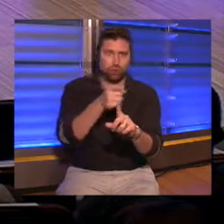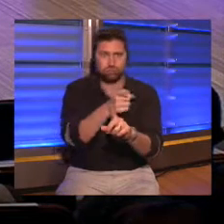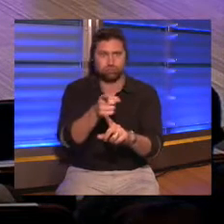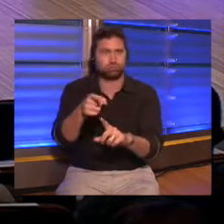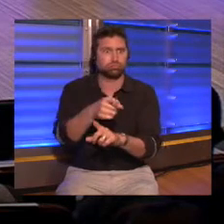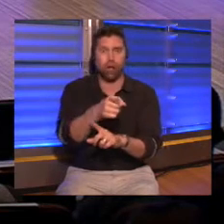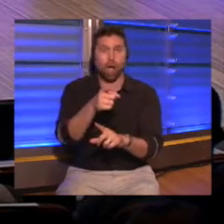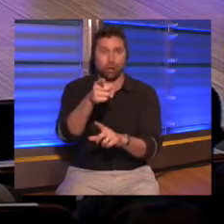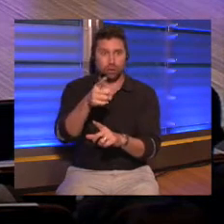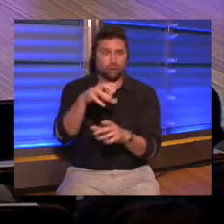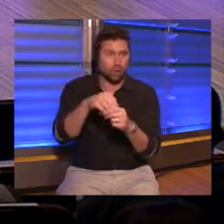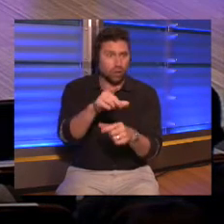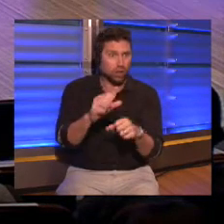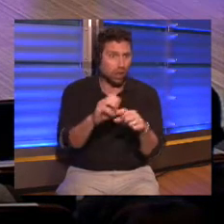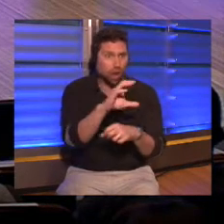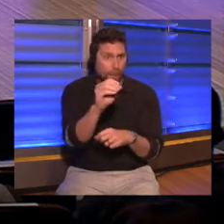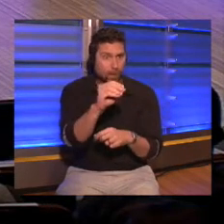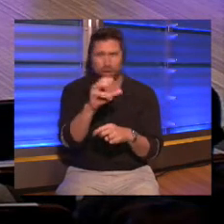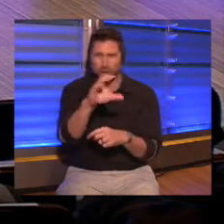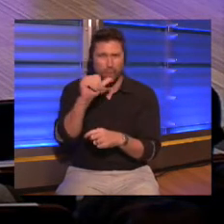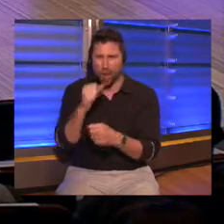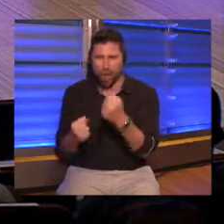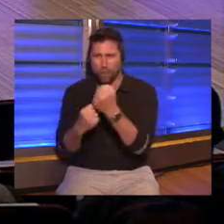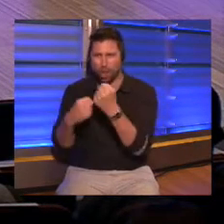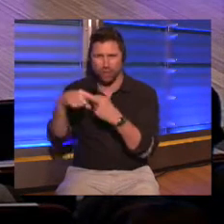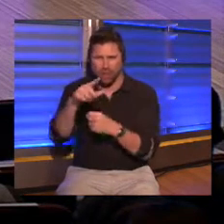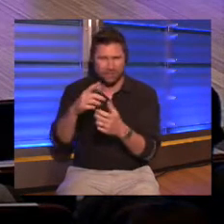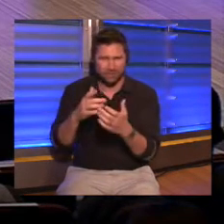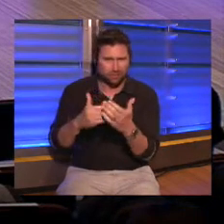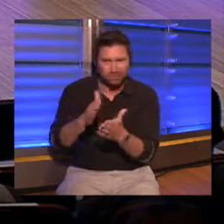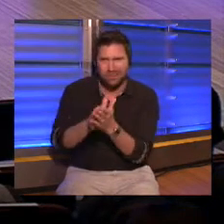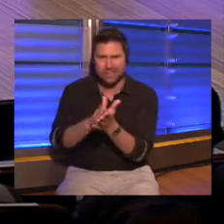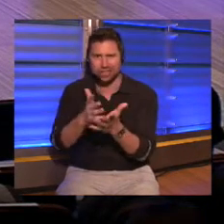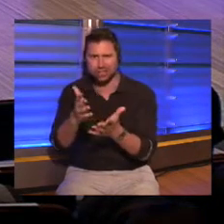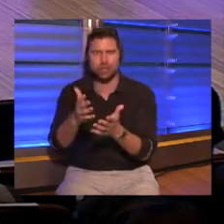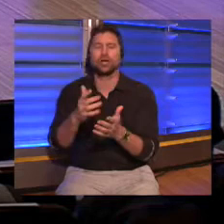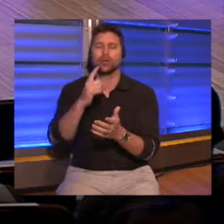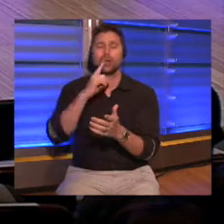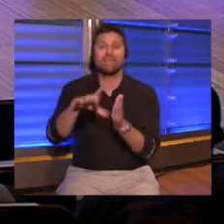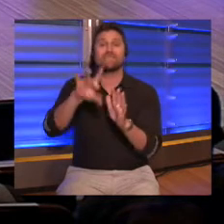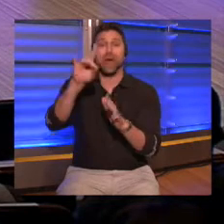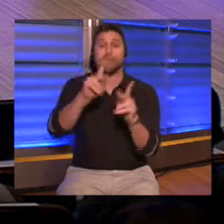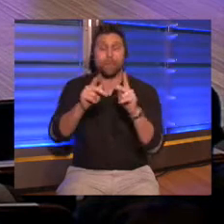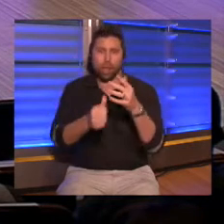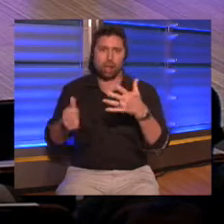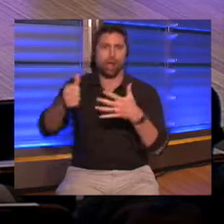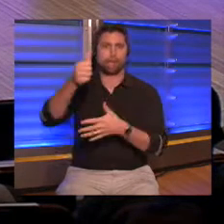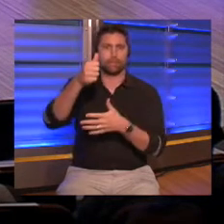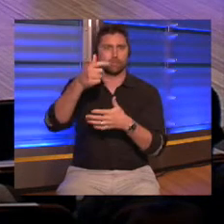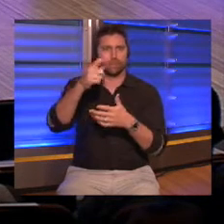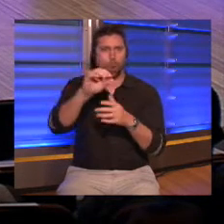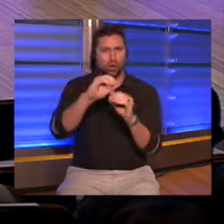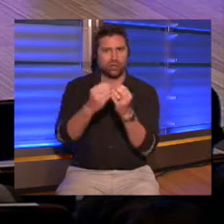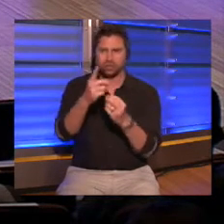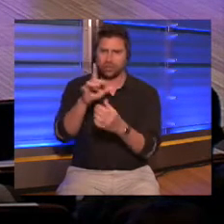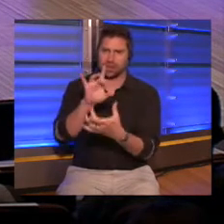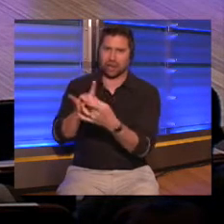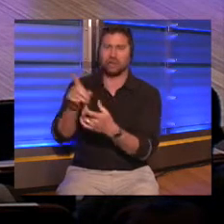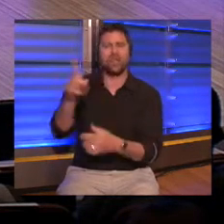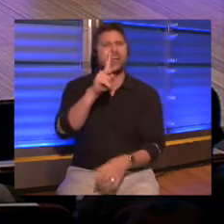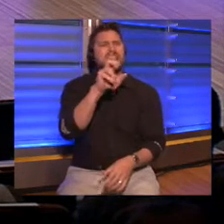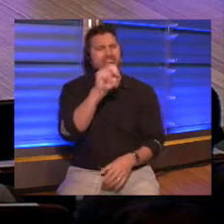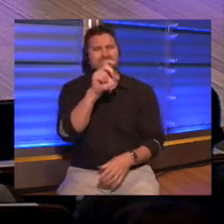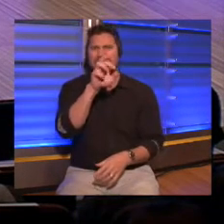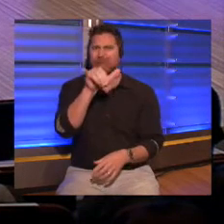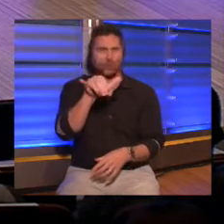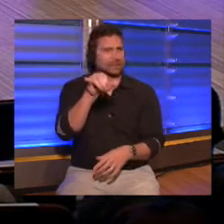company and the company's not helping support these initiatives, it's finding people up in the organization to connect with. Because there's Kevin Clearys running